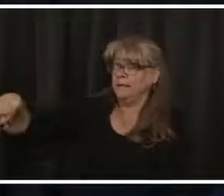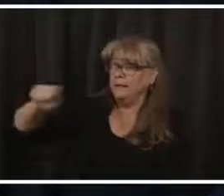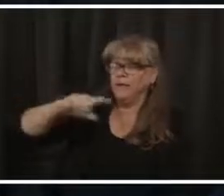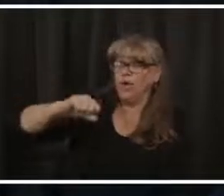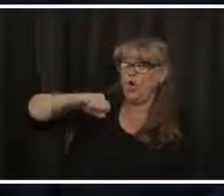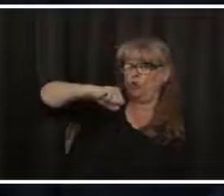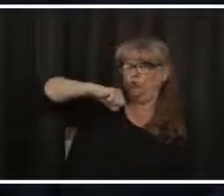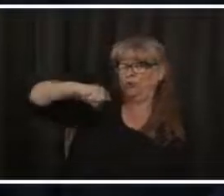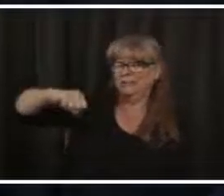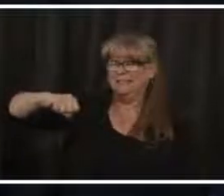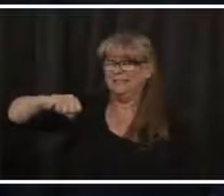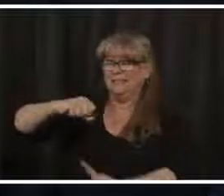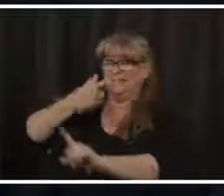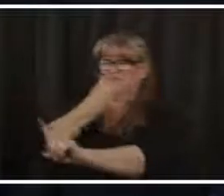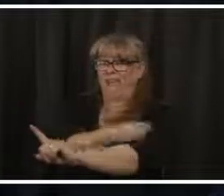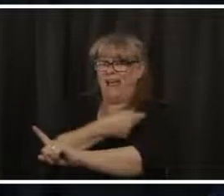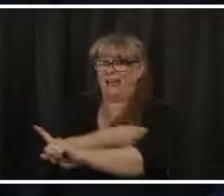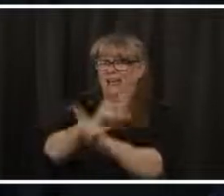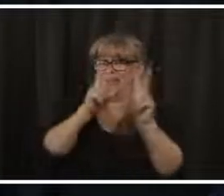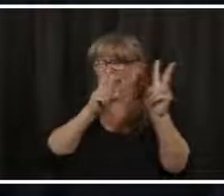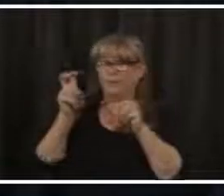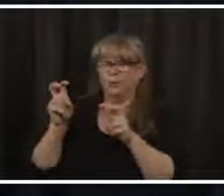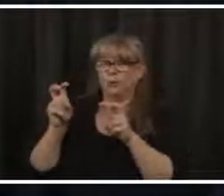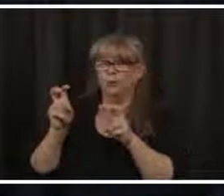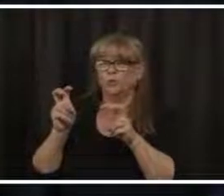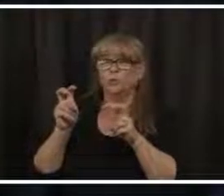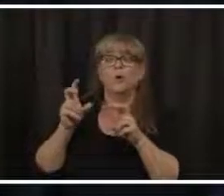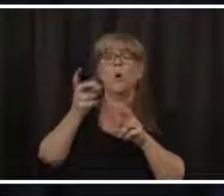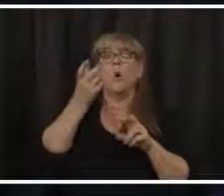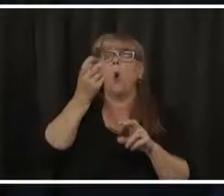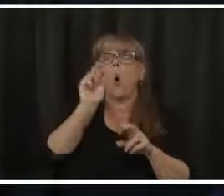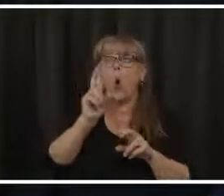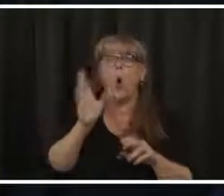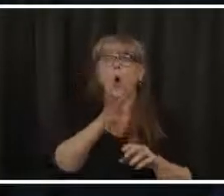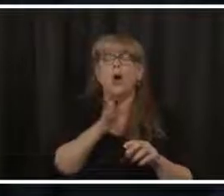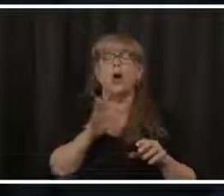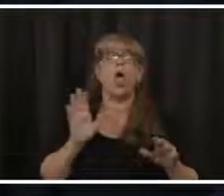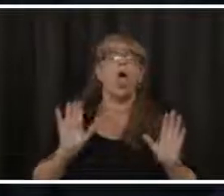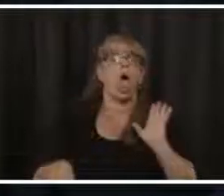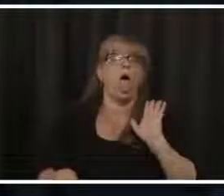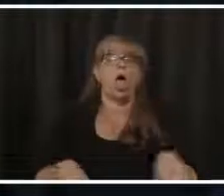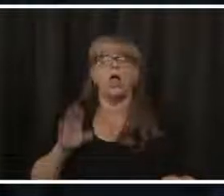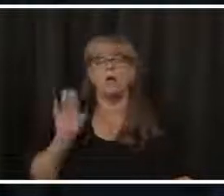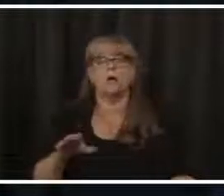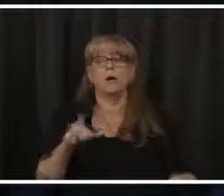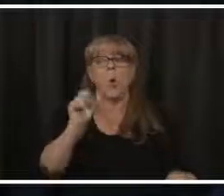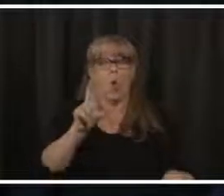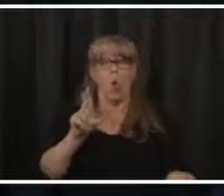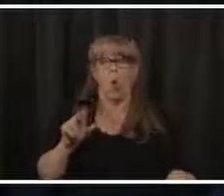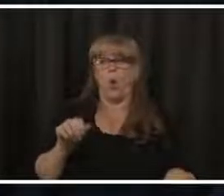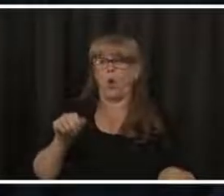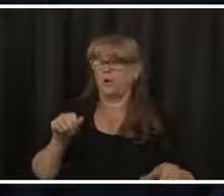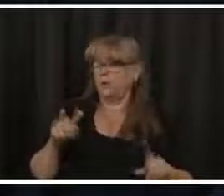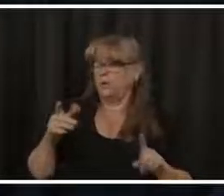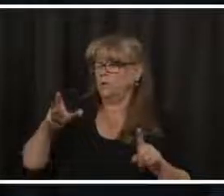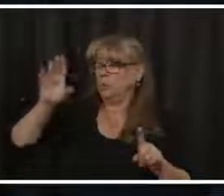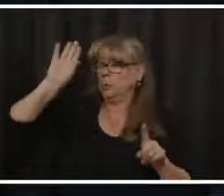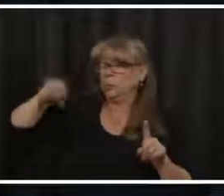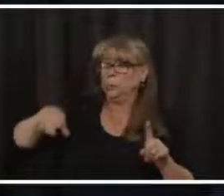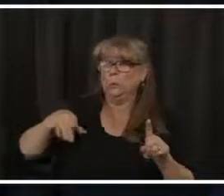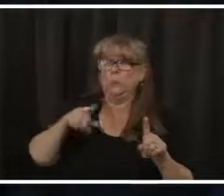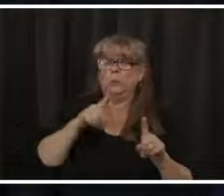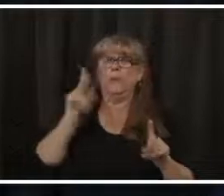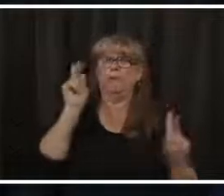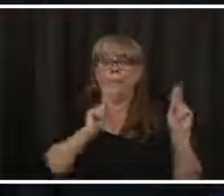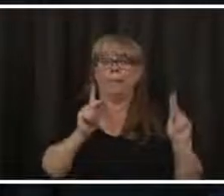might call a hesitancy or laziness issue. It's people and we know this from research, they will get the vaccine,